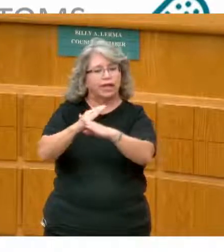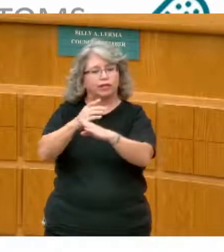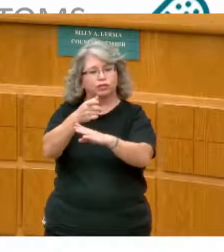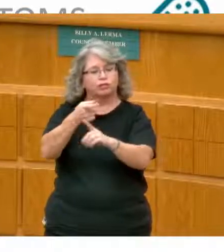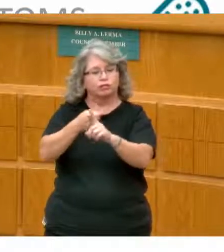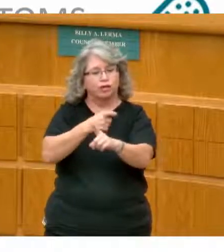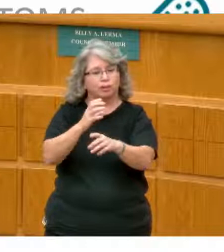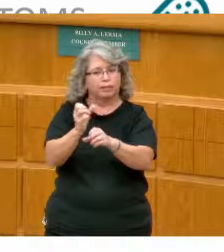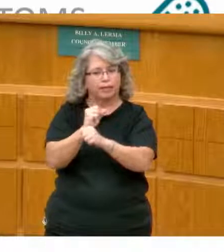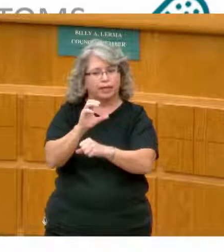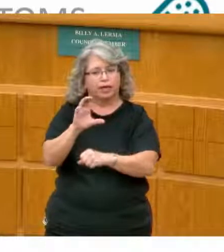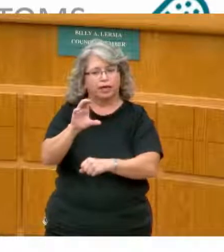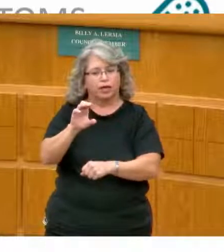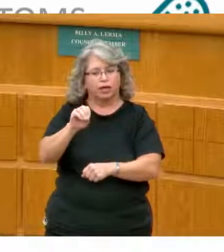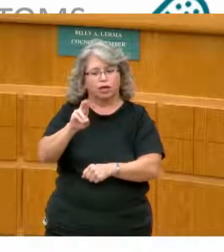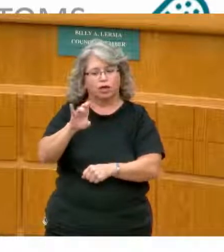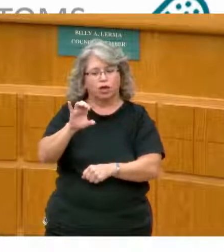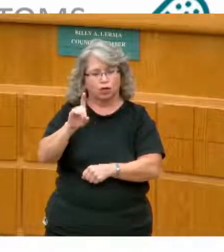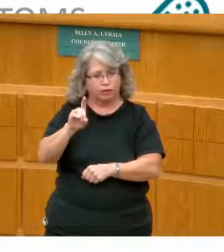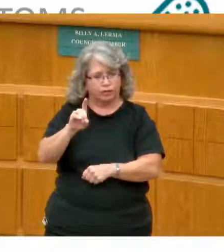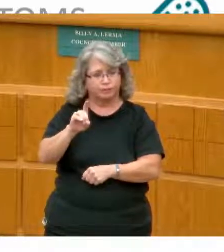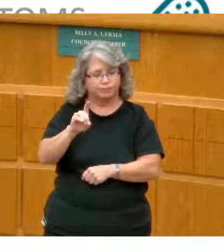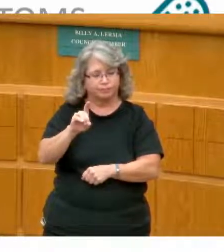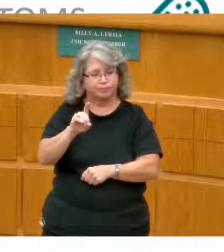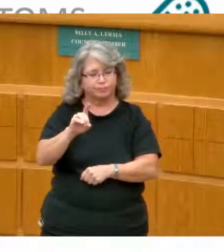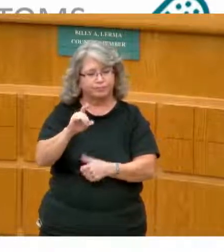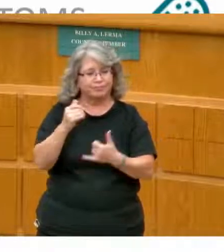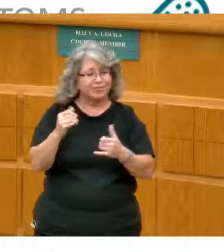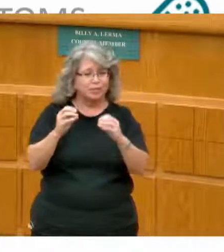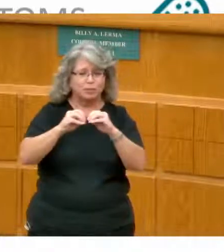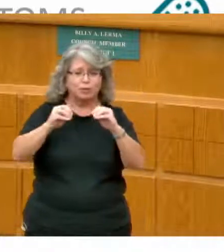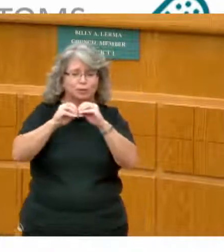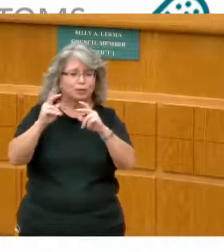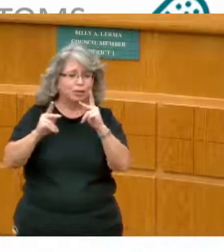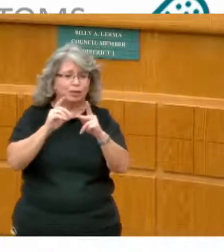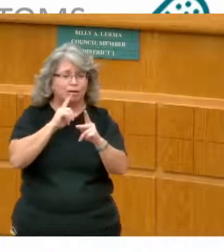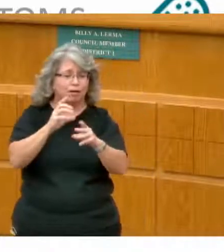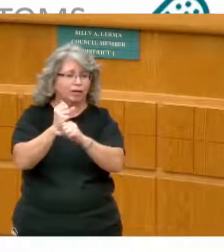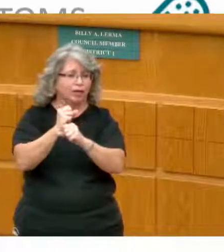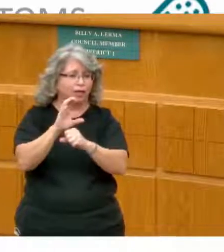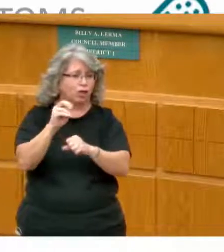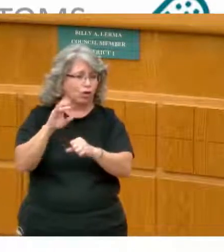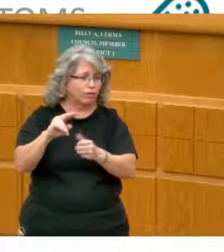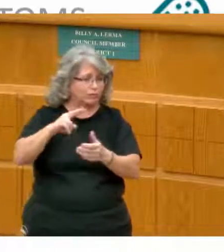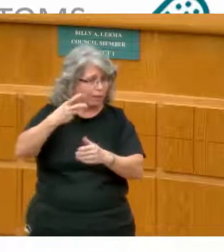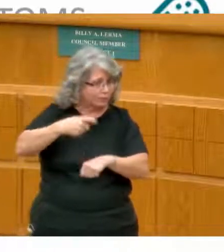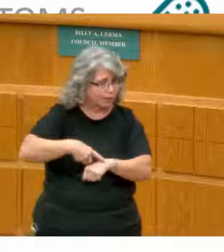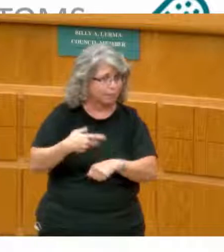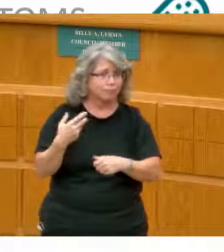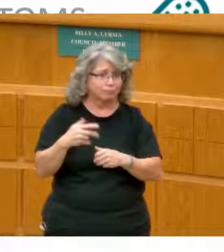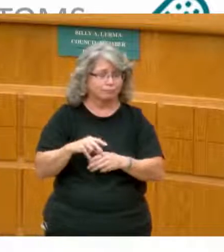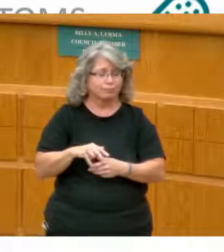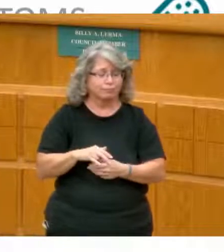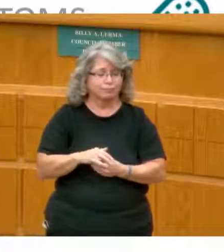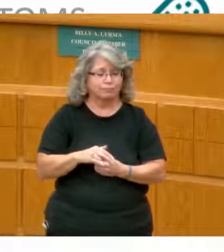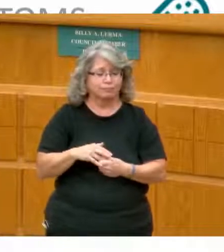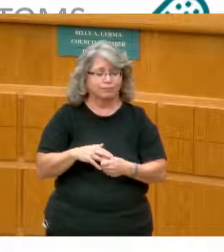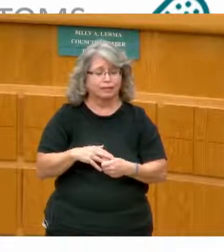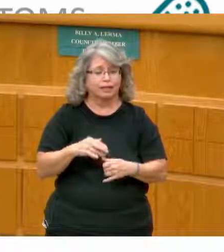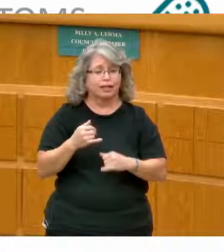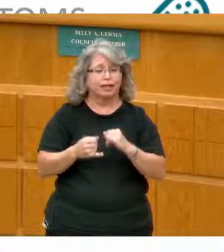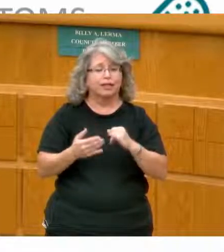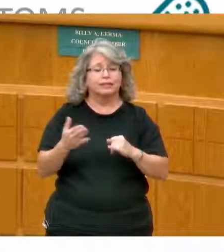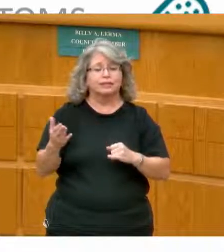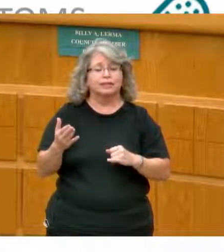again or in the first time, but there are more people now getting COVID again than we've seen in the past. And lastly, isolate when you've